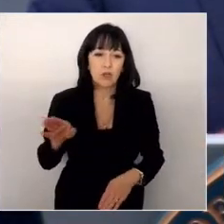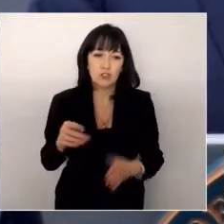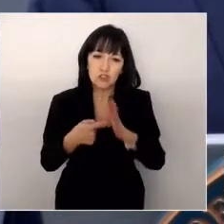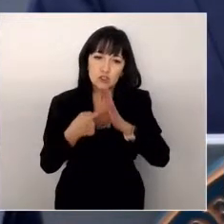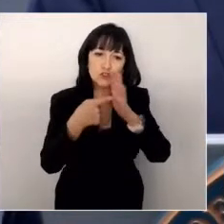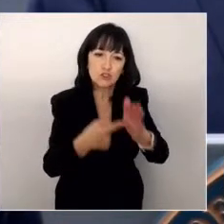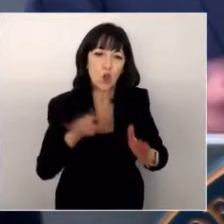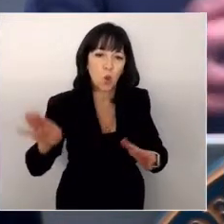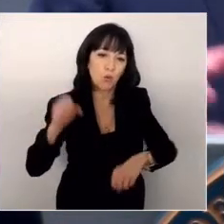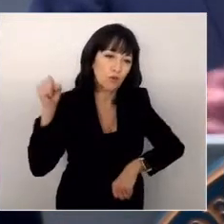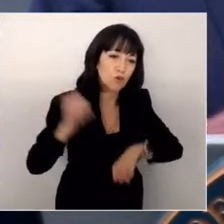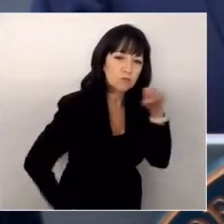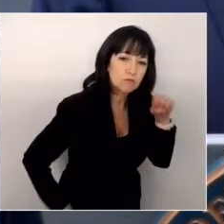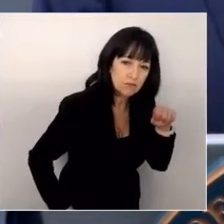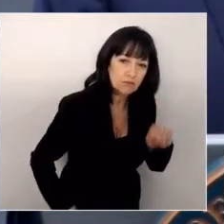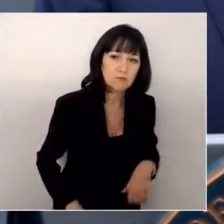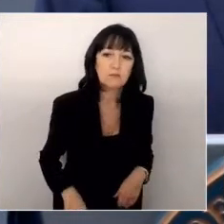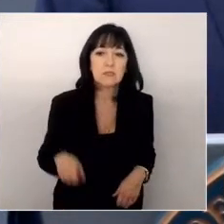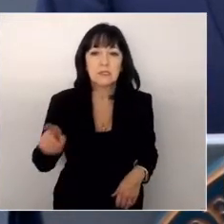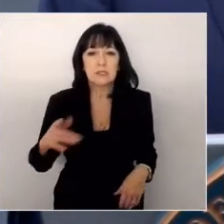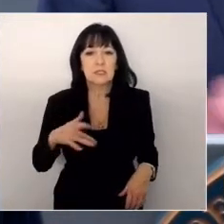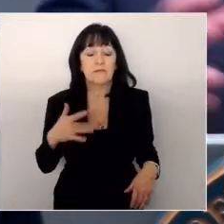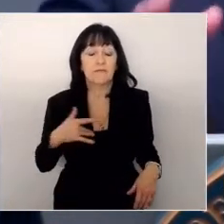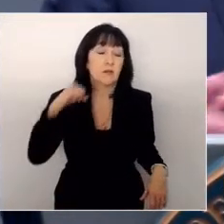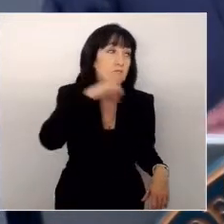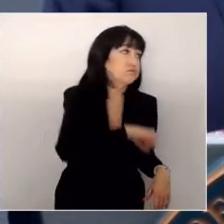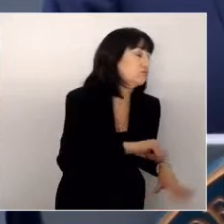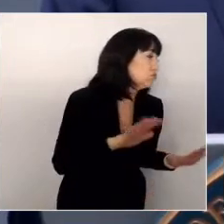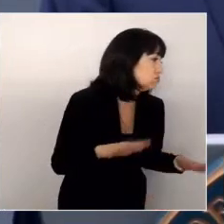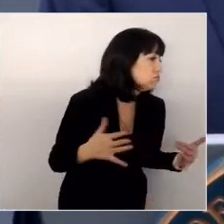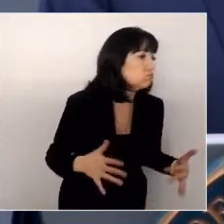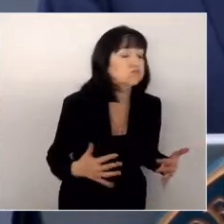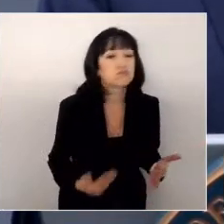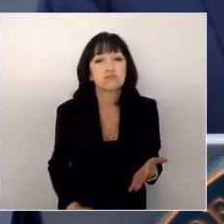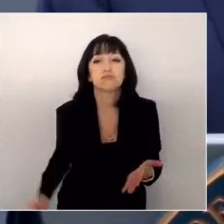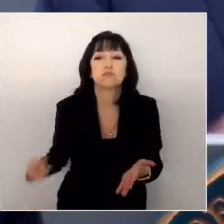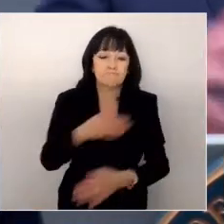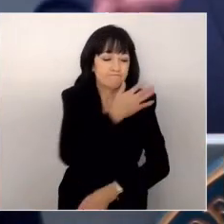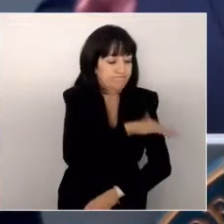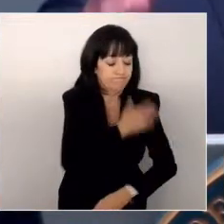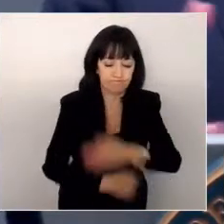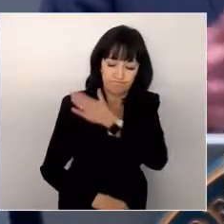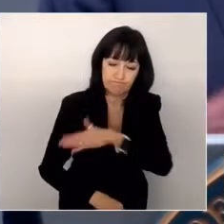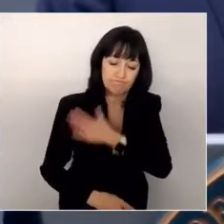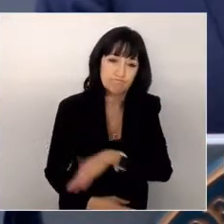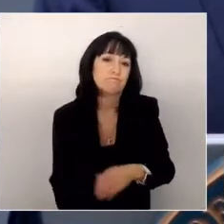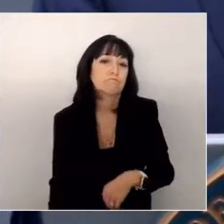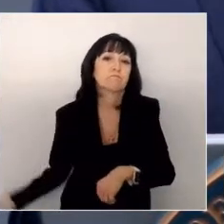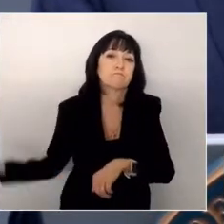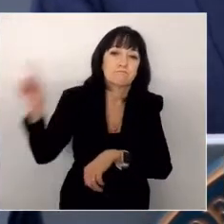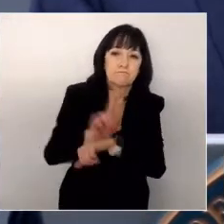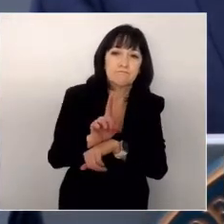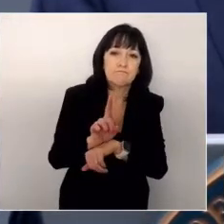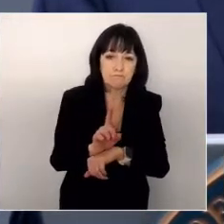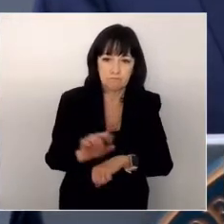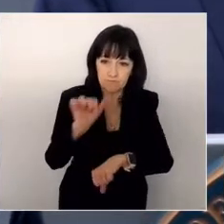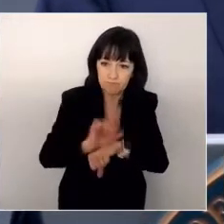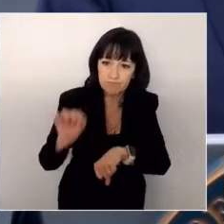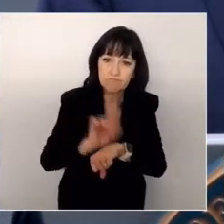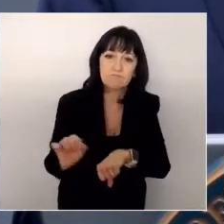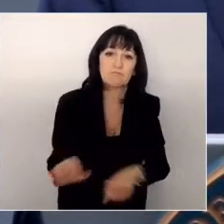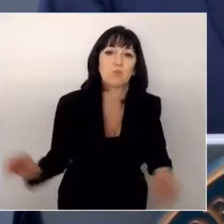unemployment is down. Children are back in schools. Small businesses survived, and we're supercharging our economy with